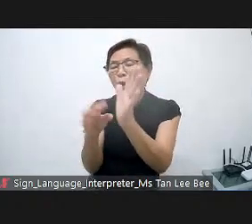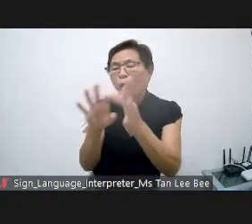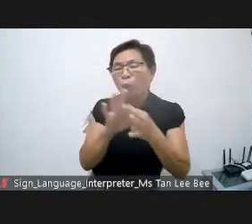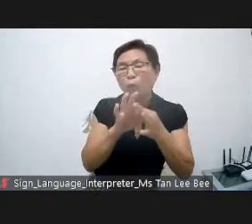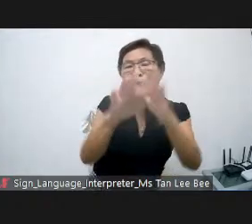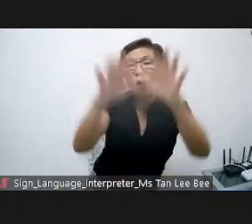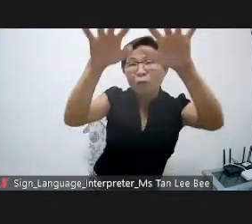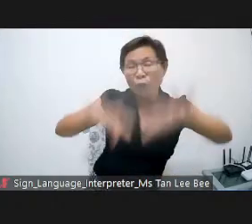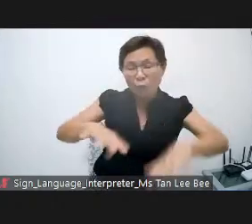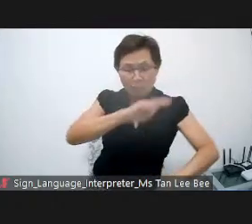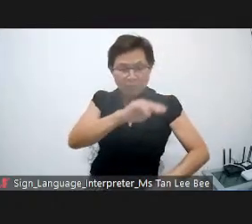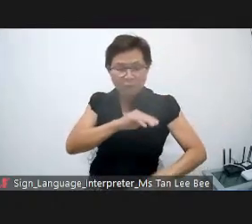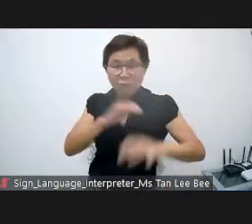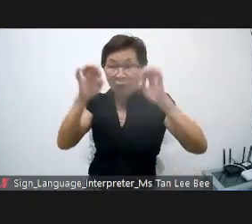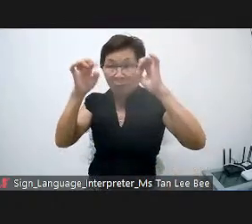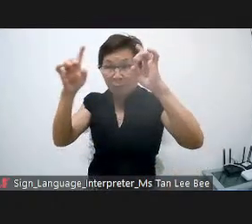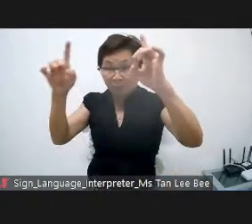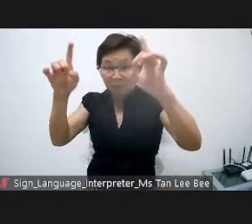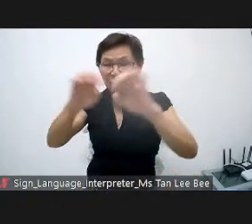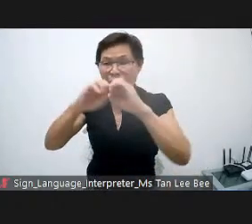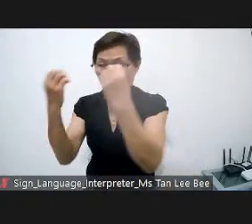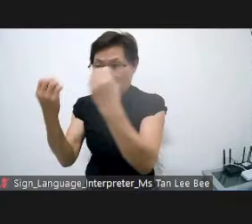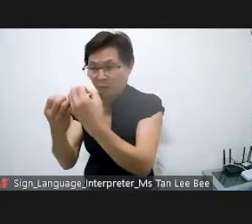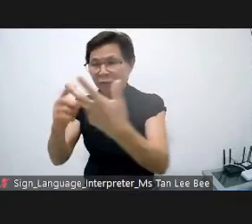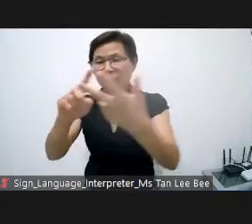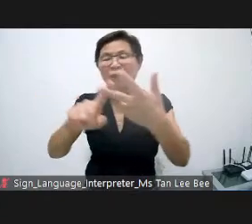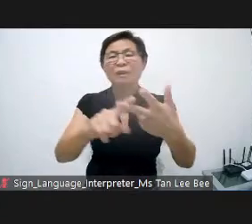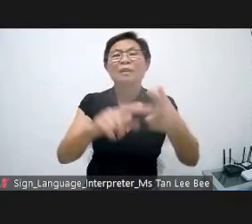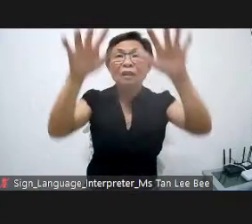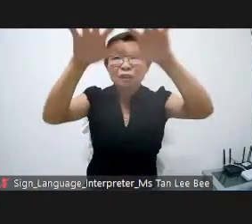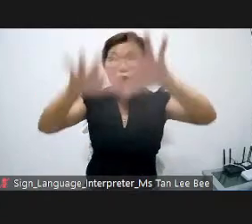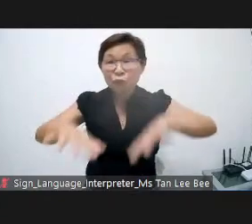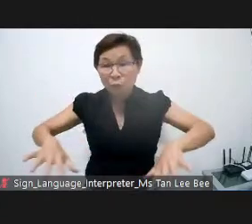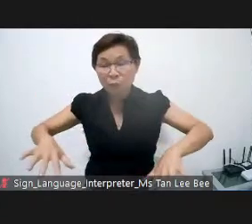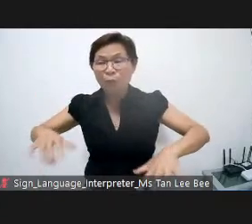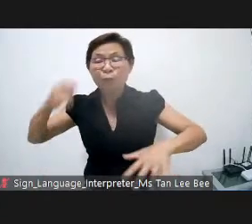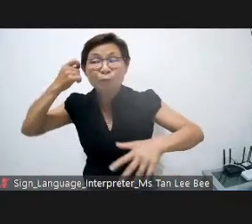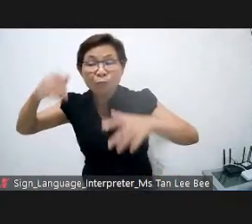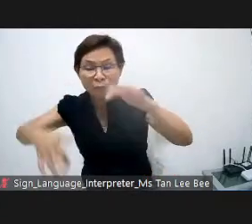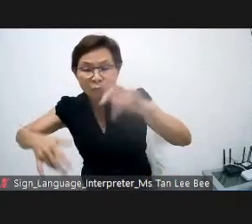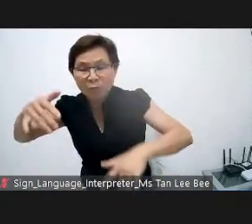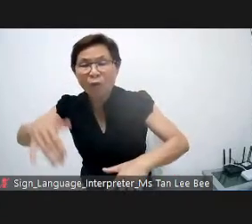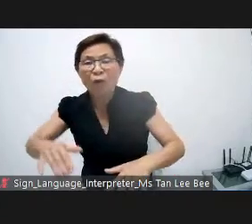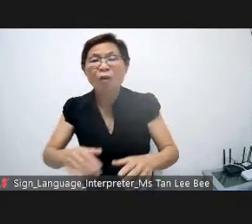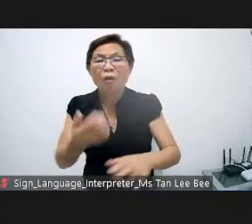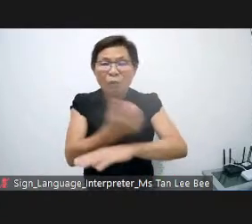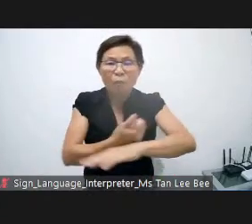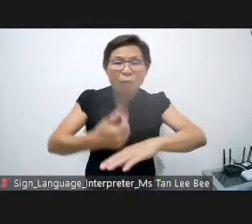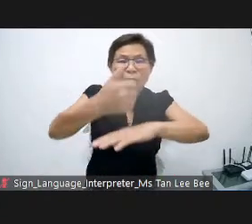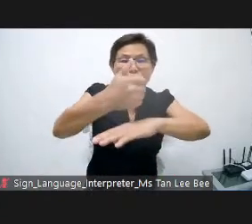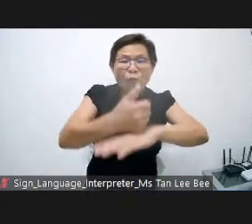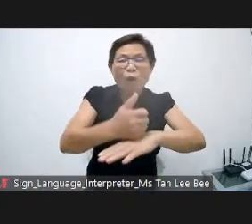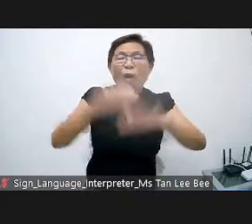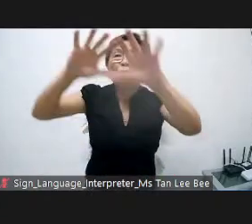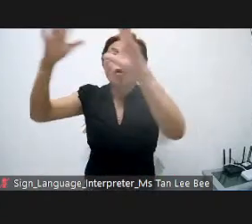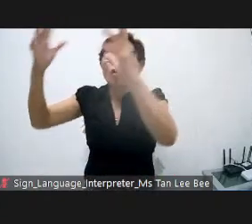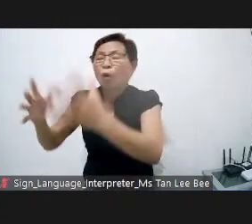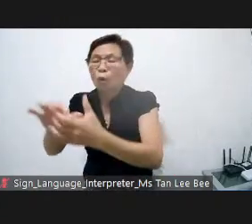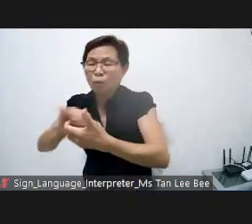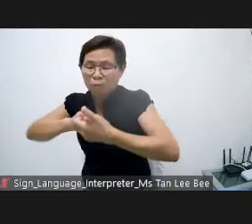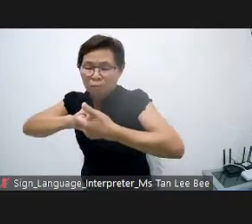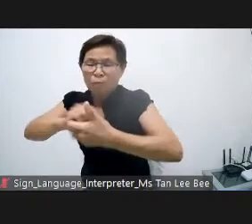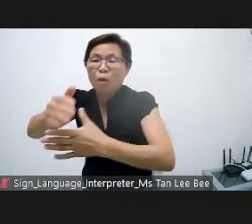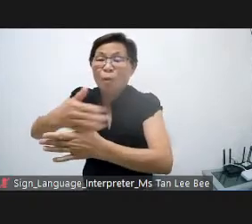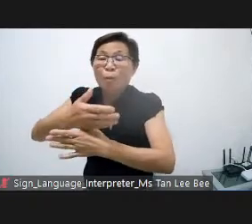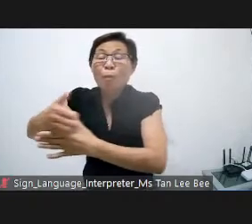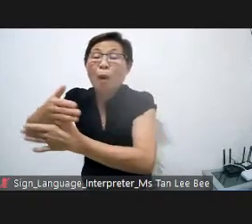Asian Ministers of Education Organization, SEAMEO Secretariat, funded by Global Partnership for Education GPE, and of